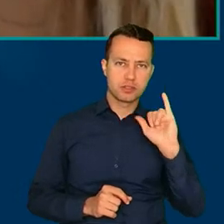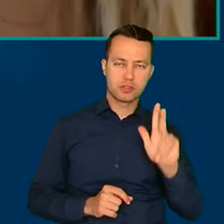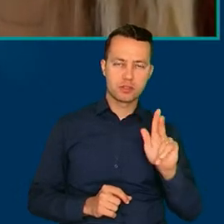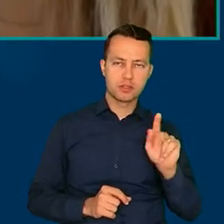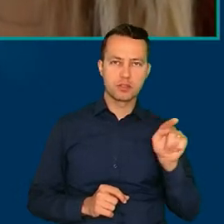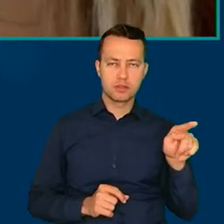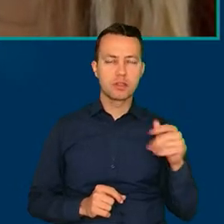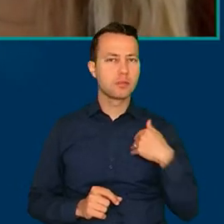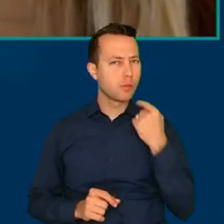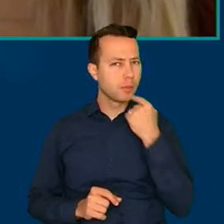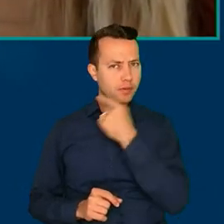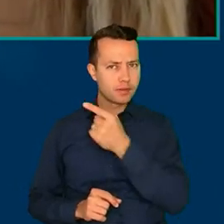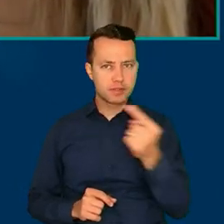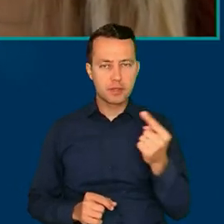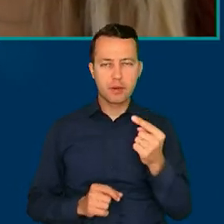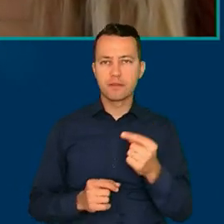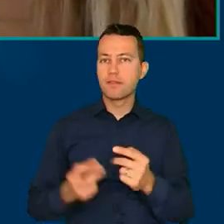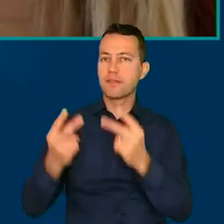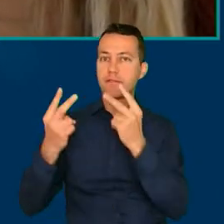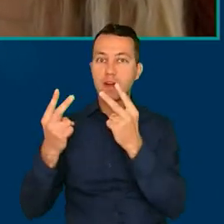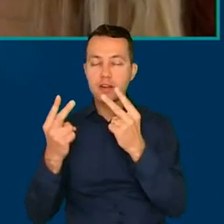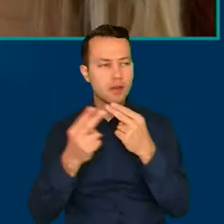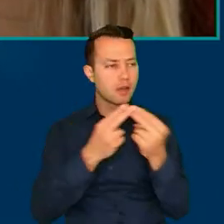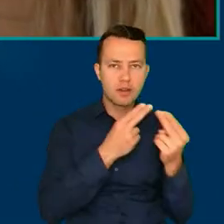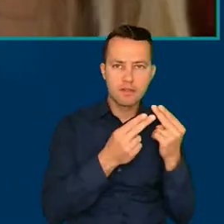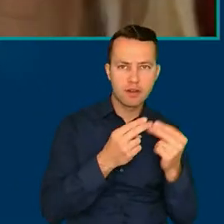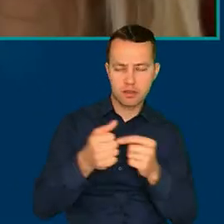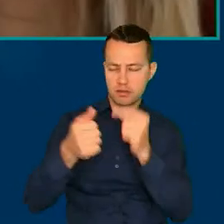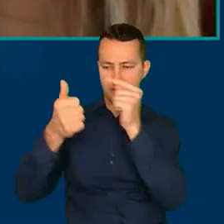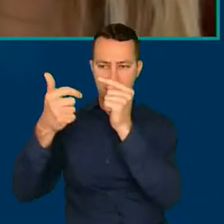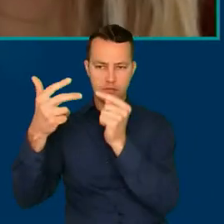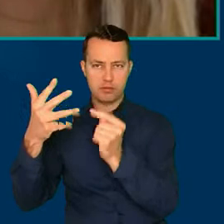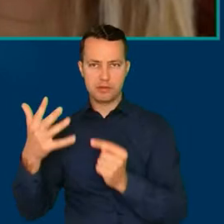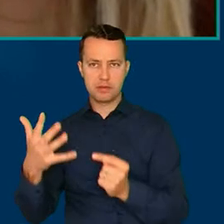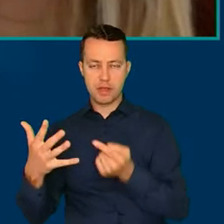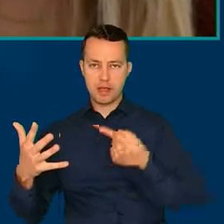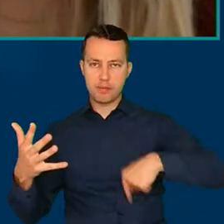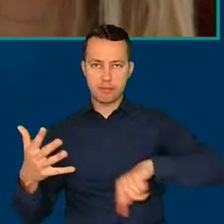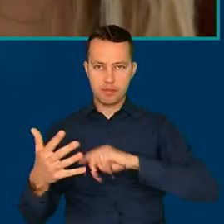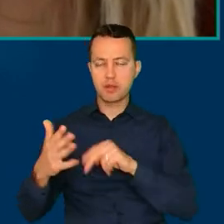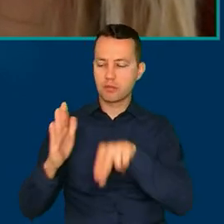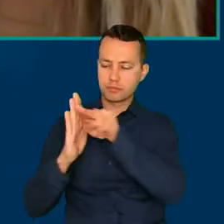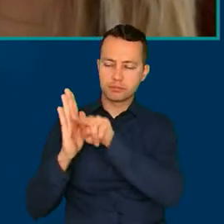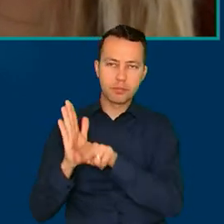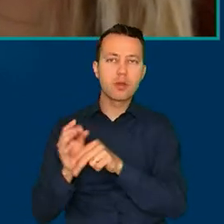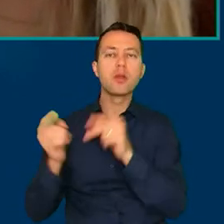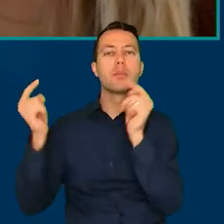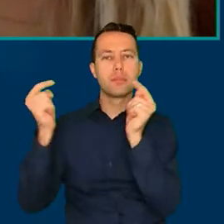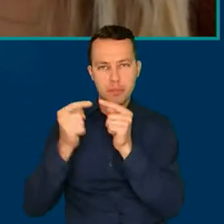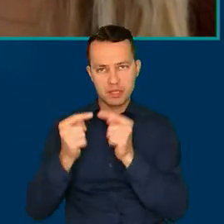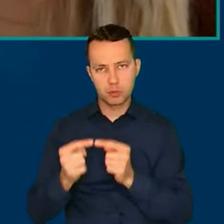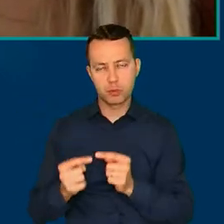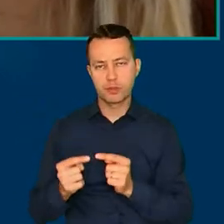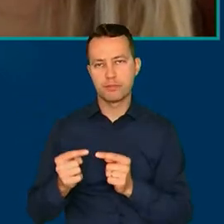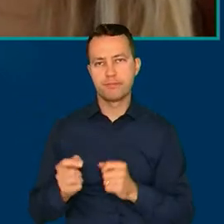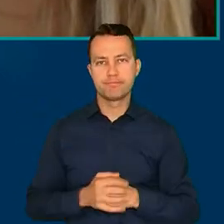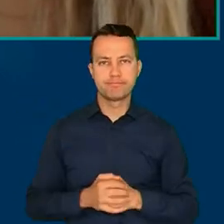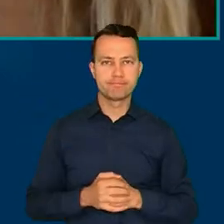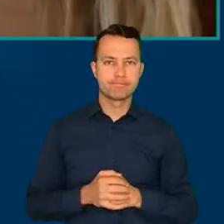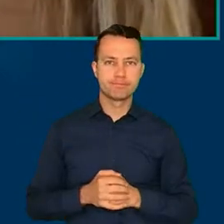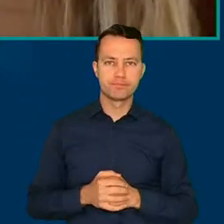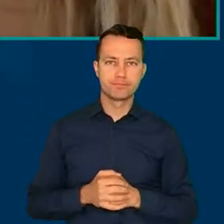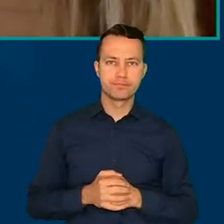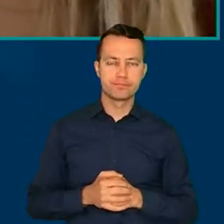sense we also call on companies to prioritize the risks that are most significant in terms of scale, scope, and irremediable character. But